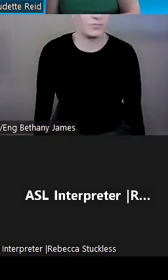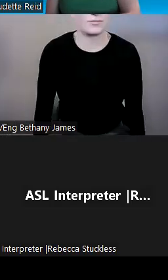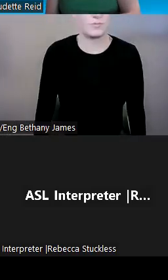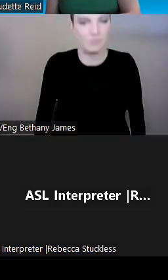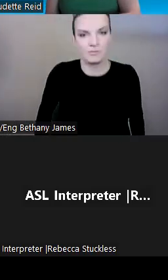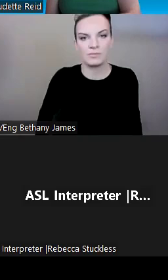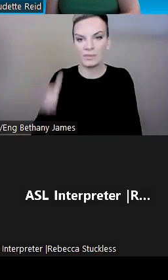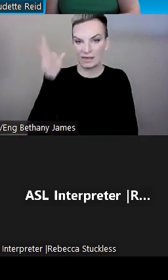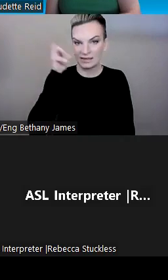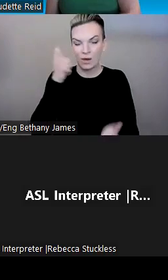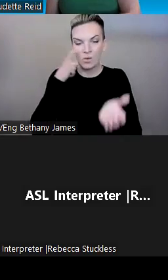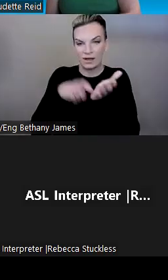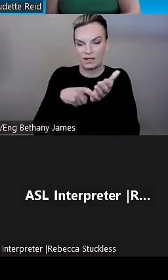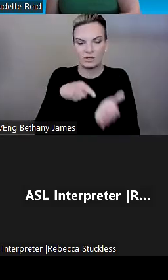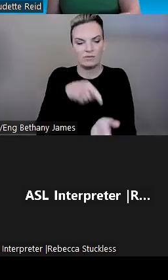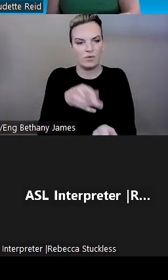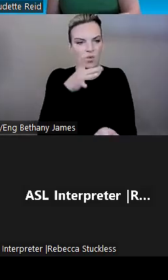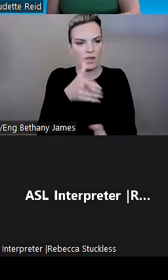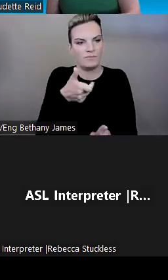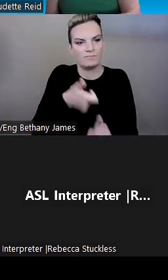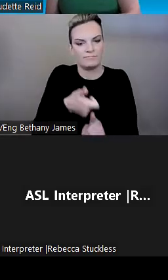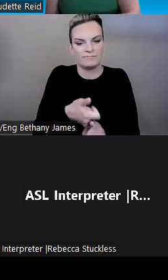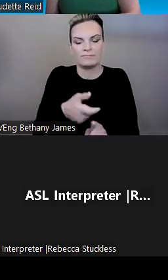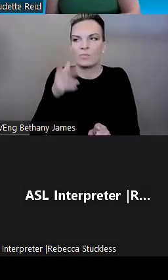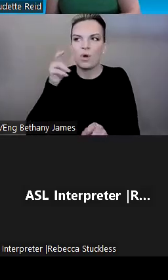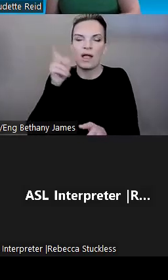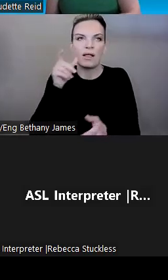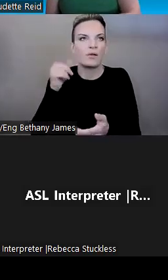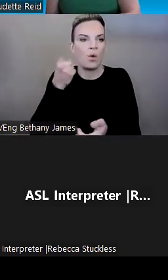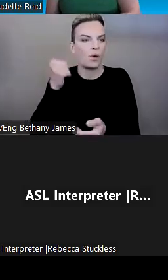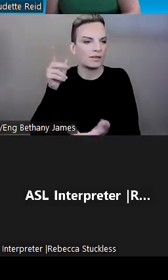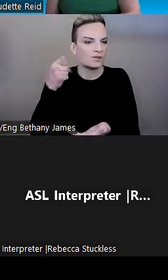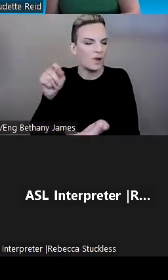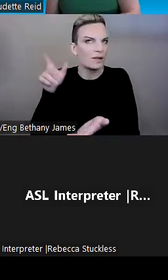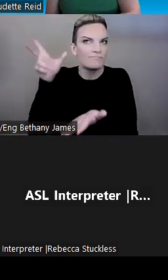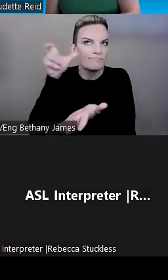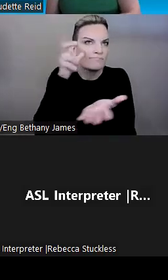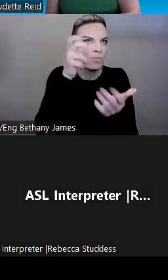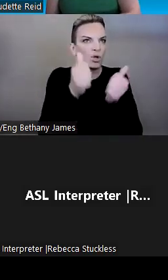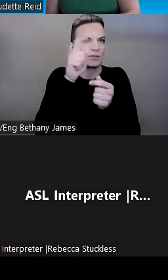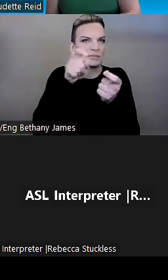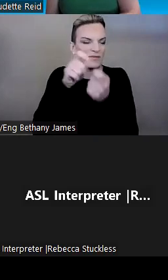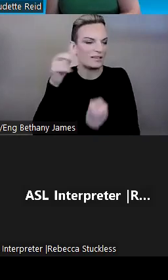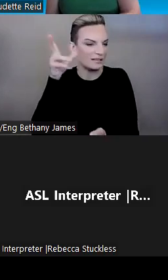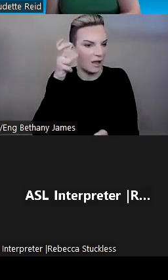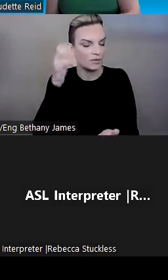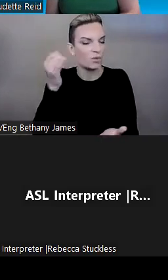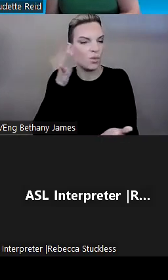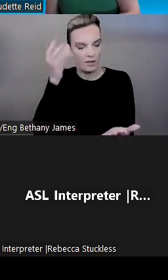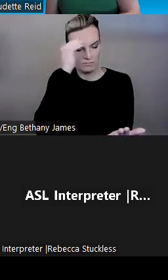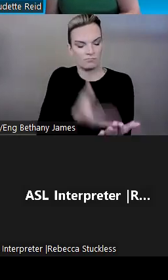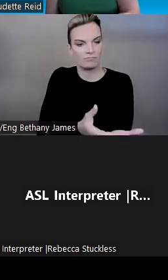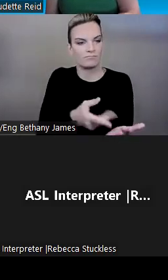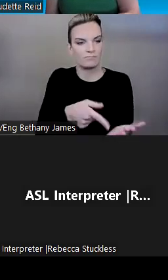sounds and uses on-device intelligence to notify when they're detected, so that these are sounds like